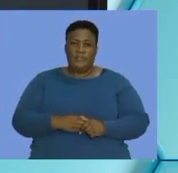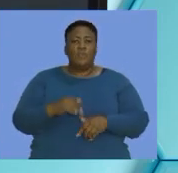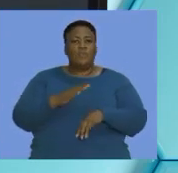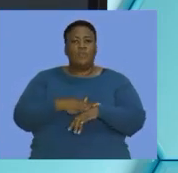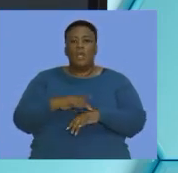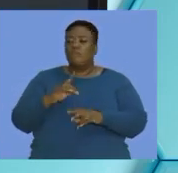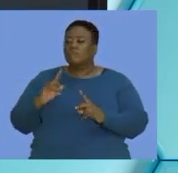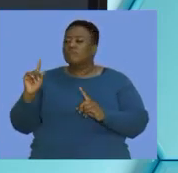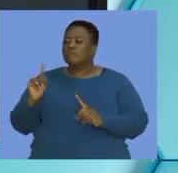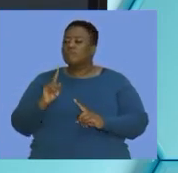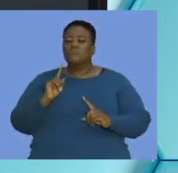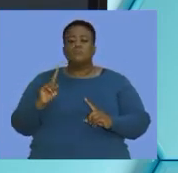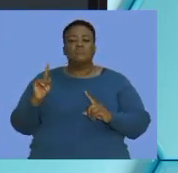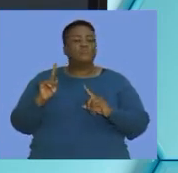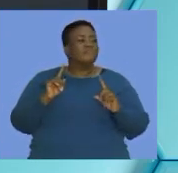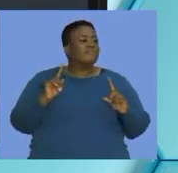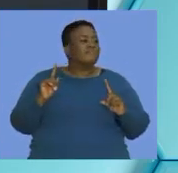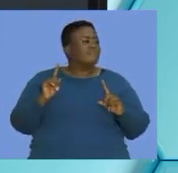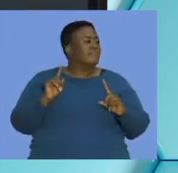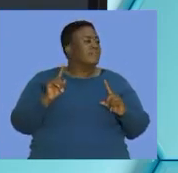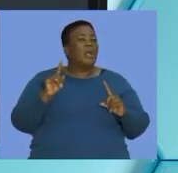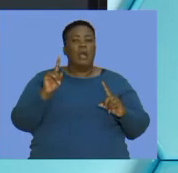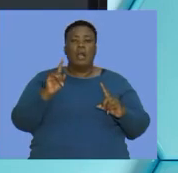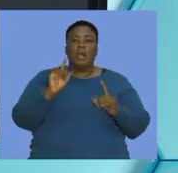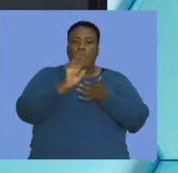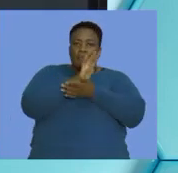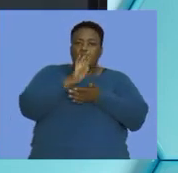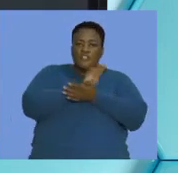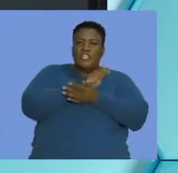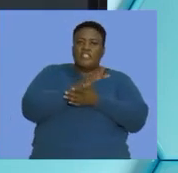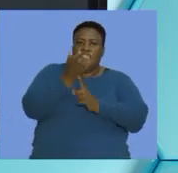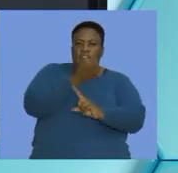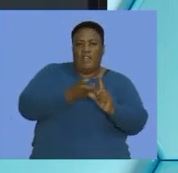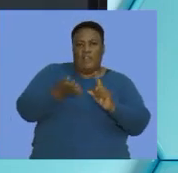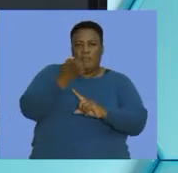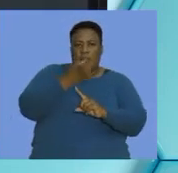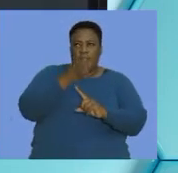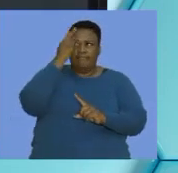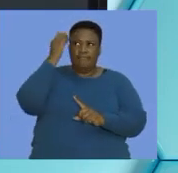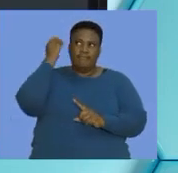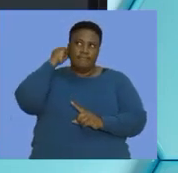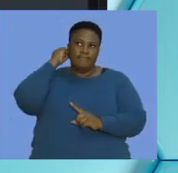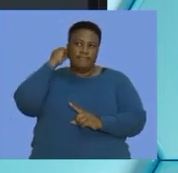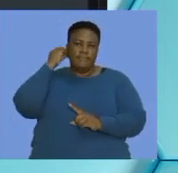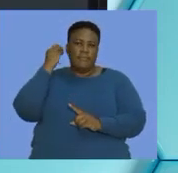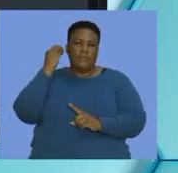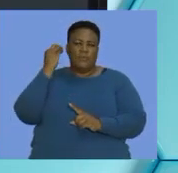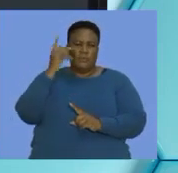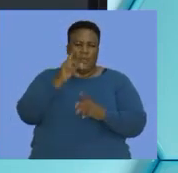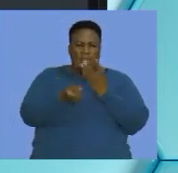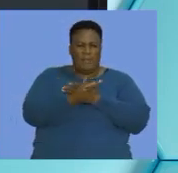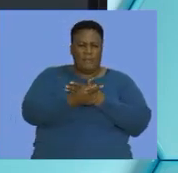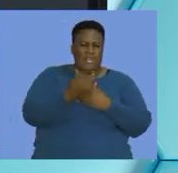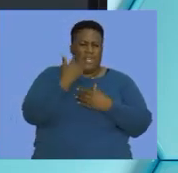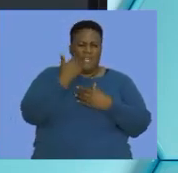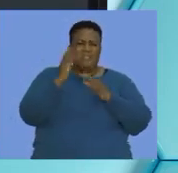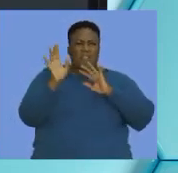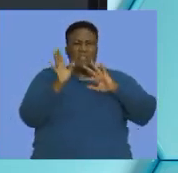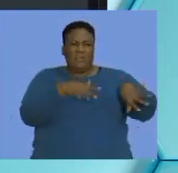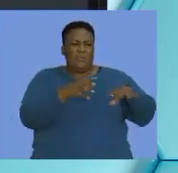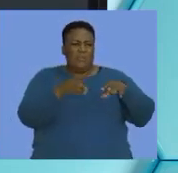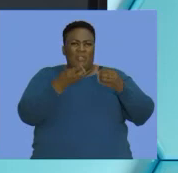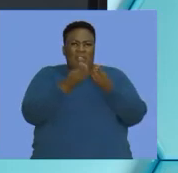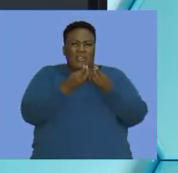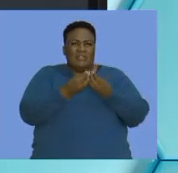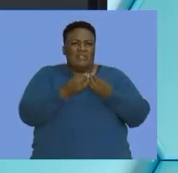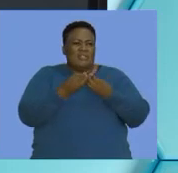make. So when we walk around, appreciate the environment that we have. Consider what happens when we